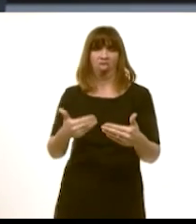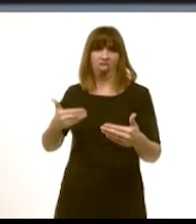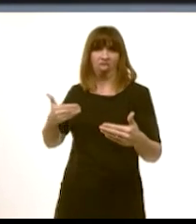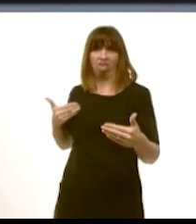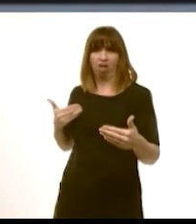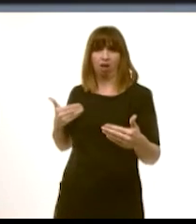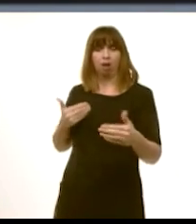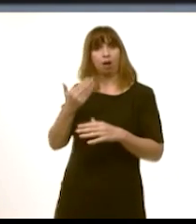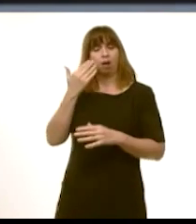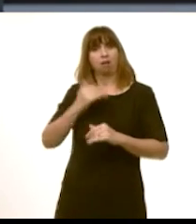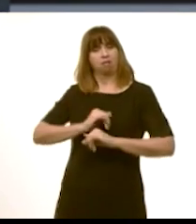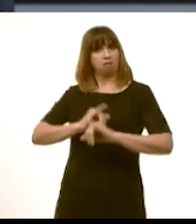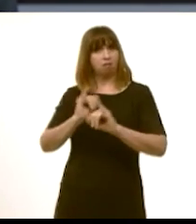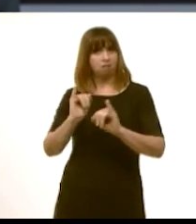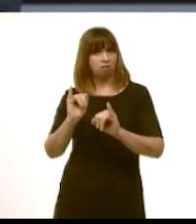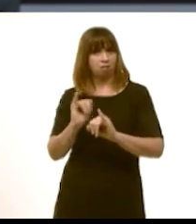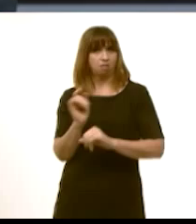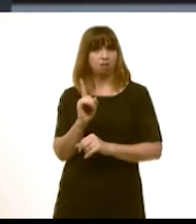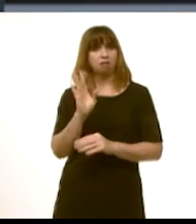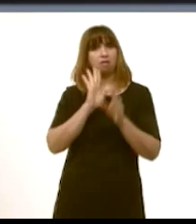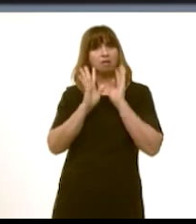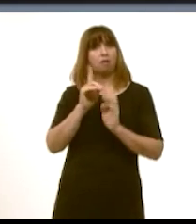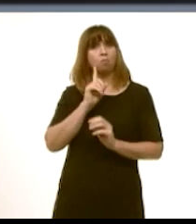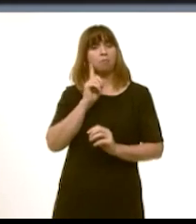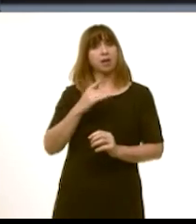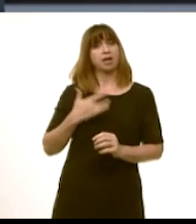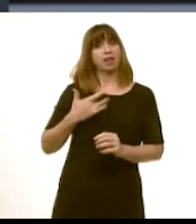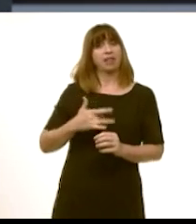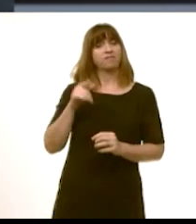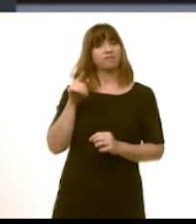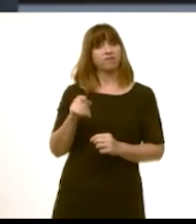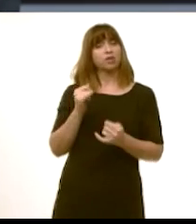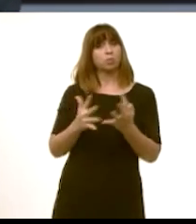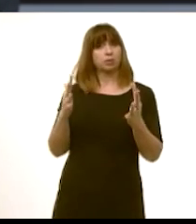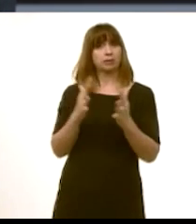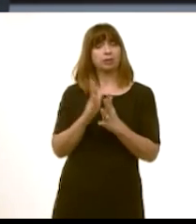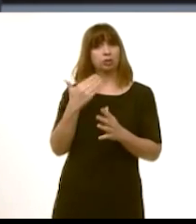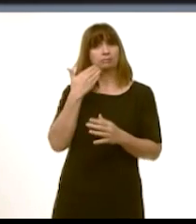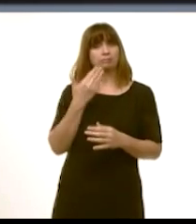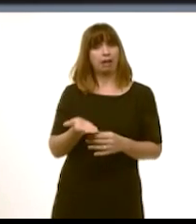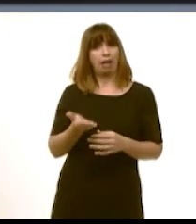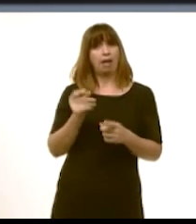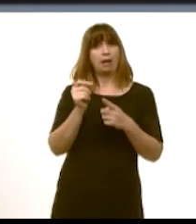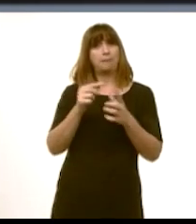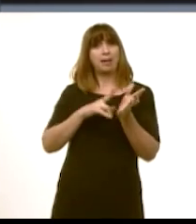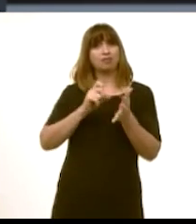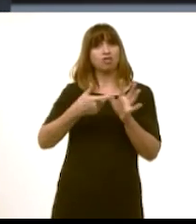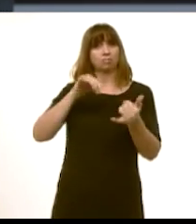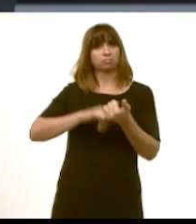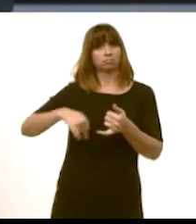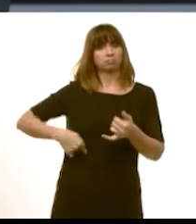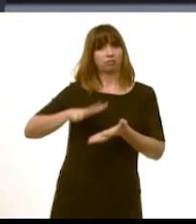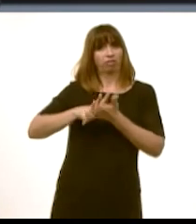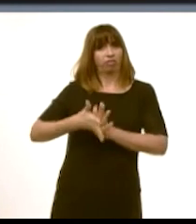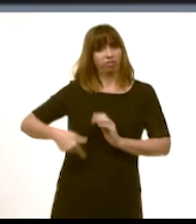when it was revealed that a young woman from Swansea died of pancreatitis because her urgent referral was